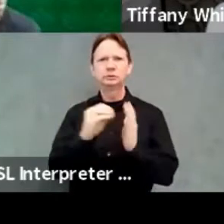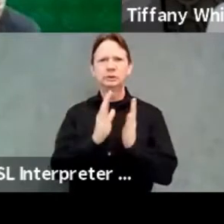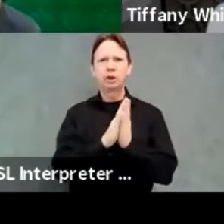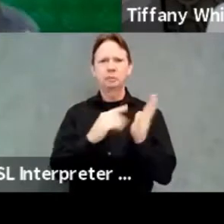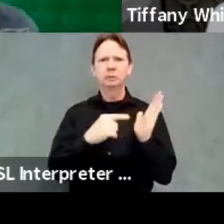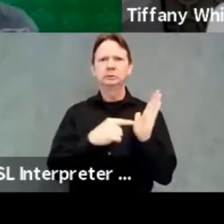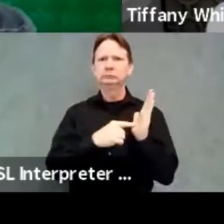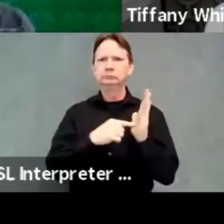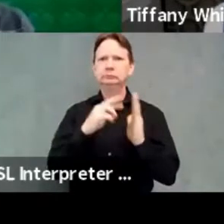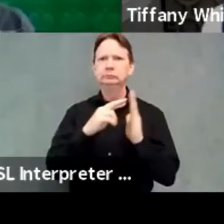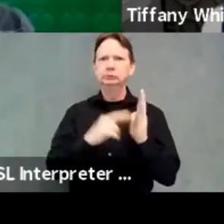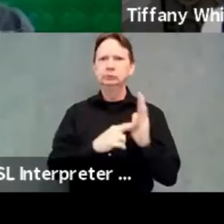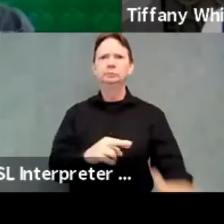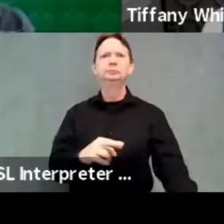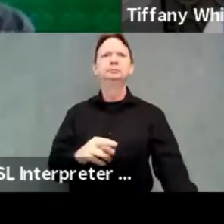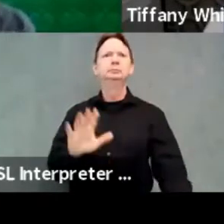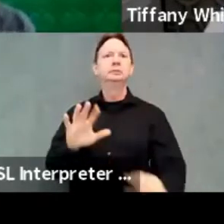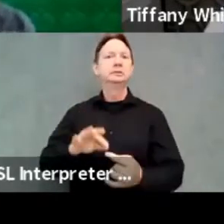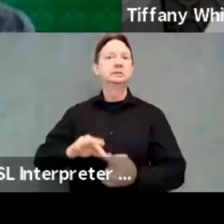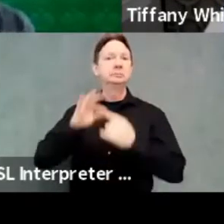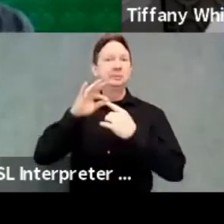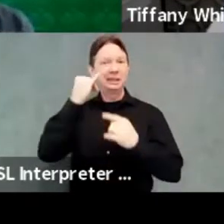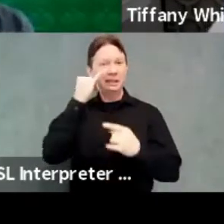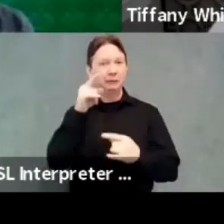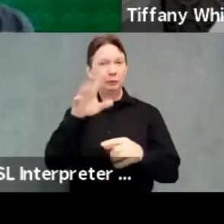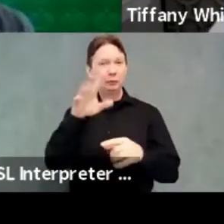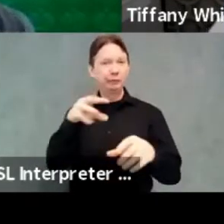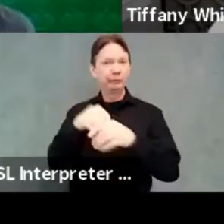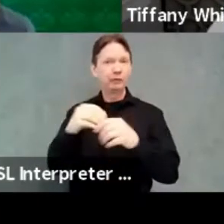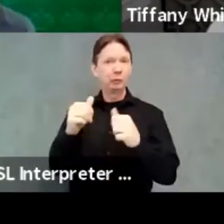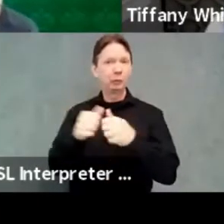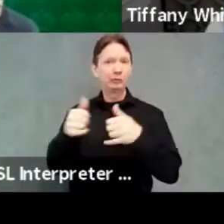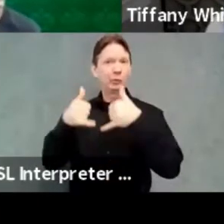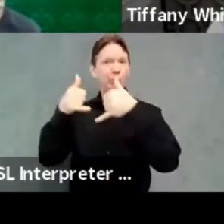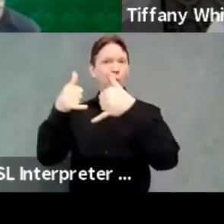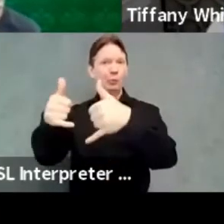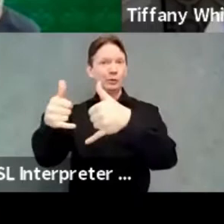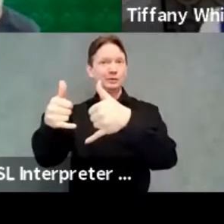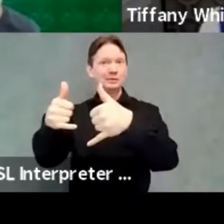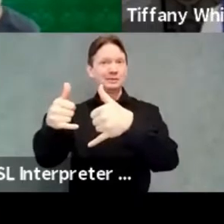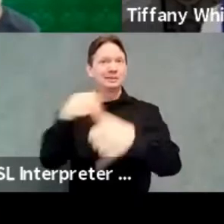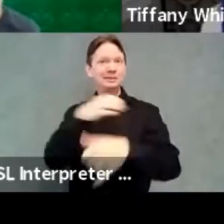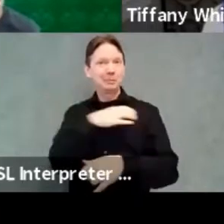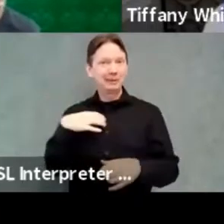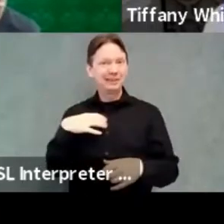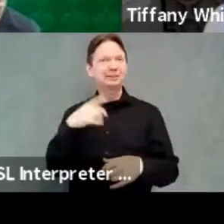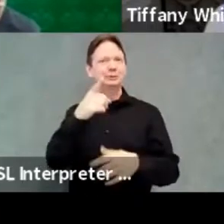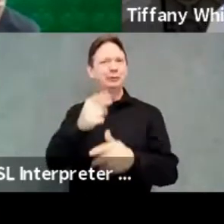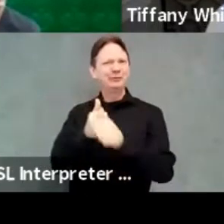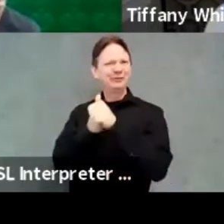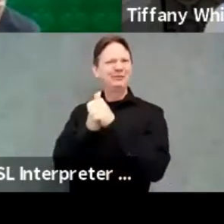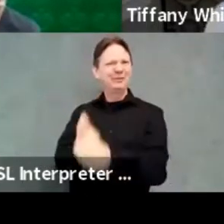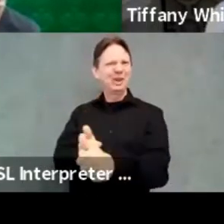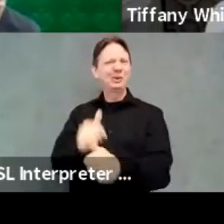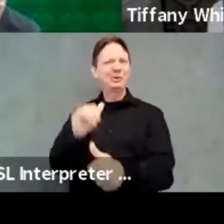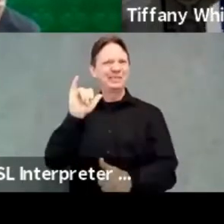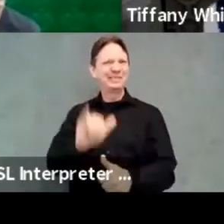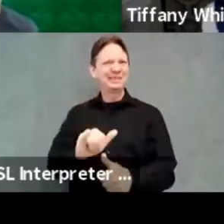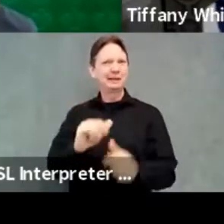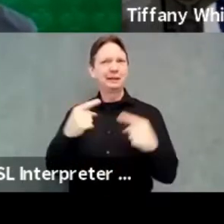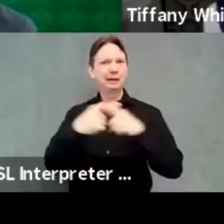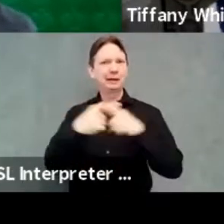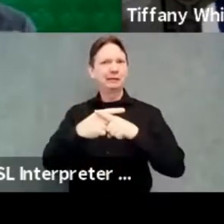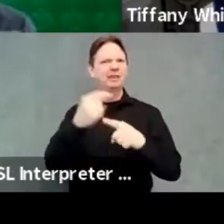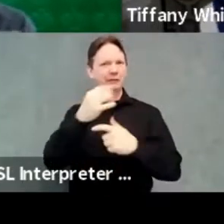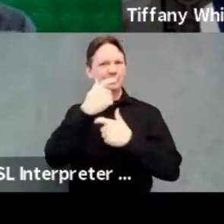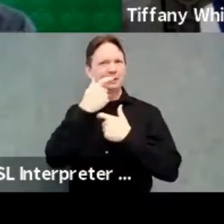responsible for oversight of an awards committee. You want to make sure that in that awards process, you're actually following that conflicts of interest document.